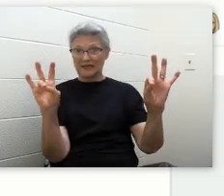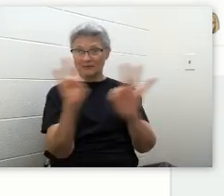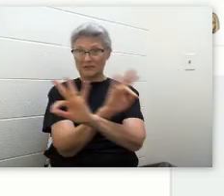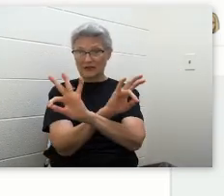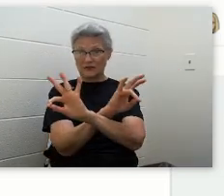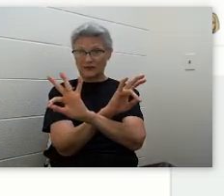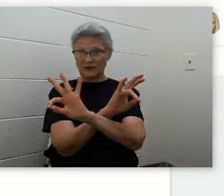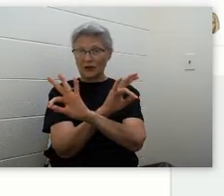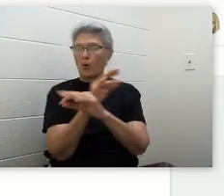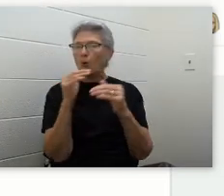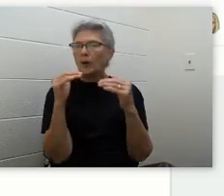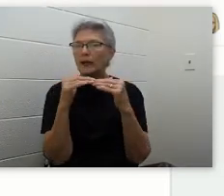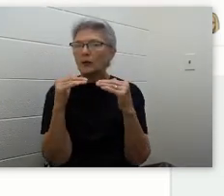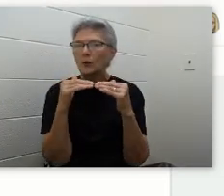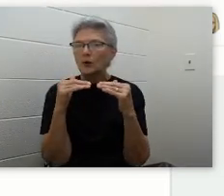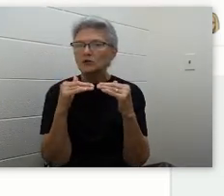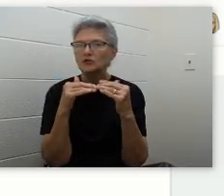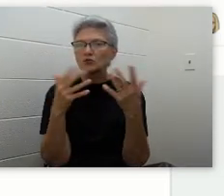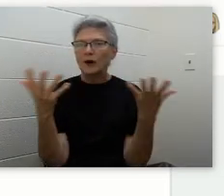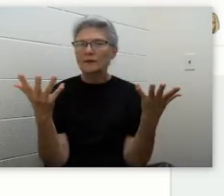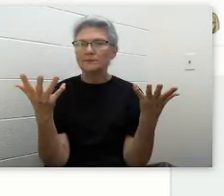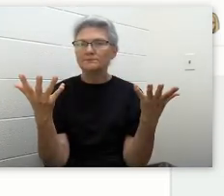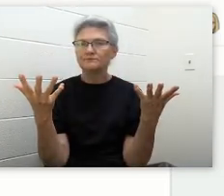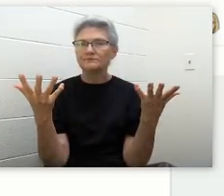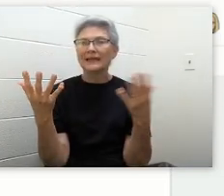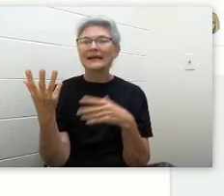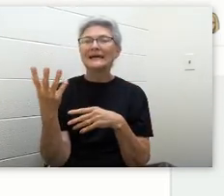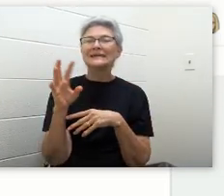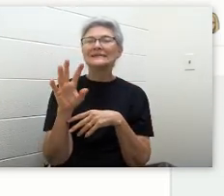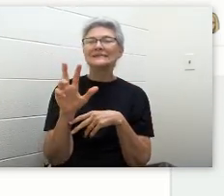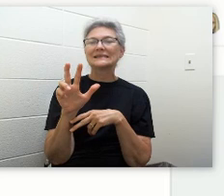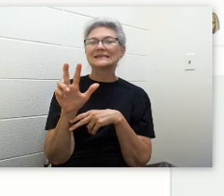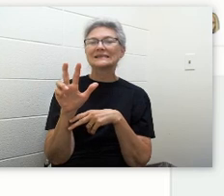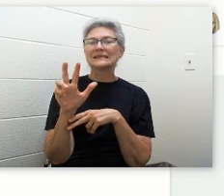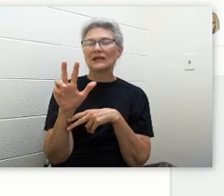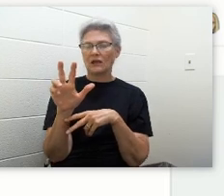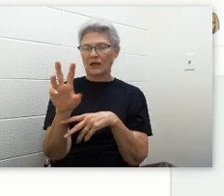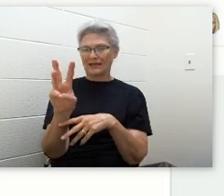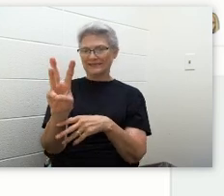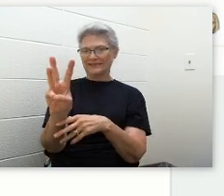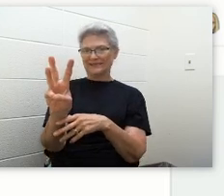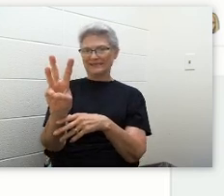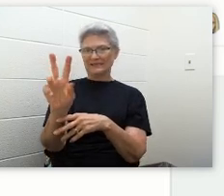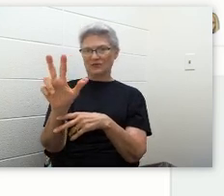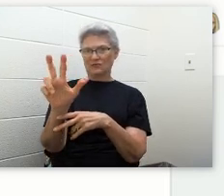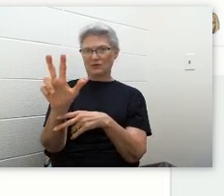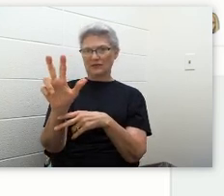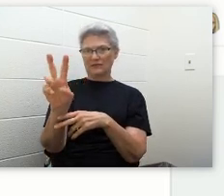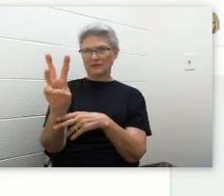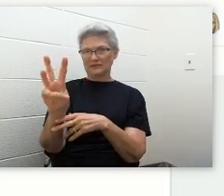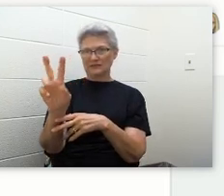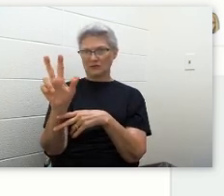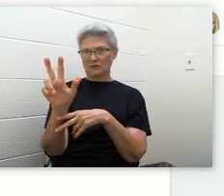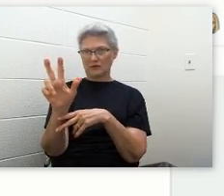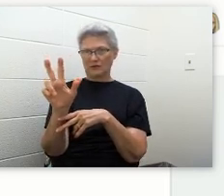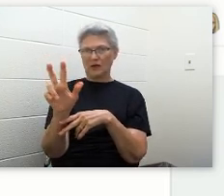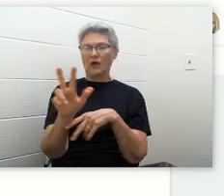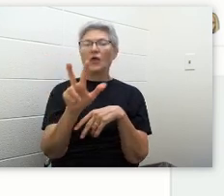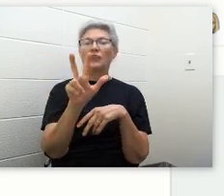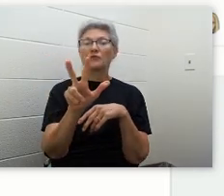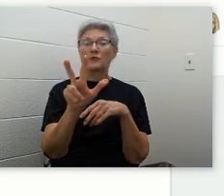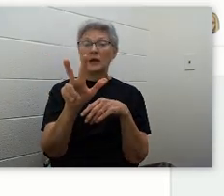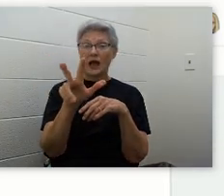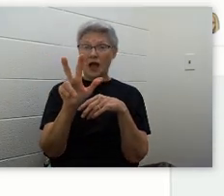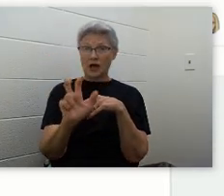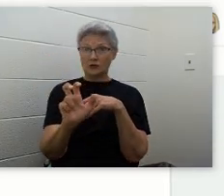is? 9 times 7 is 63. So we're gonna go ahead and put our 300s, and we